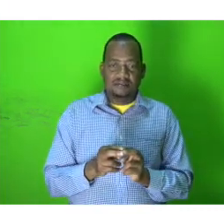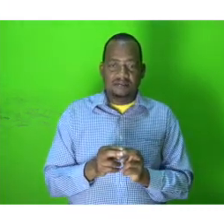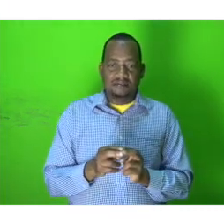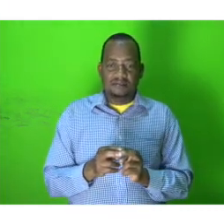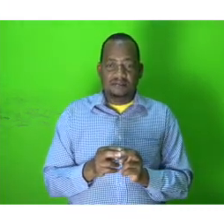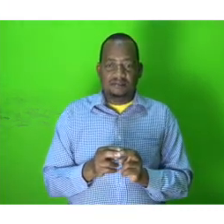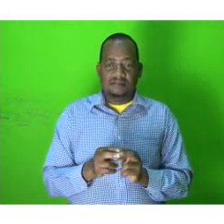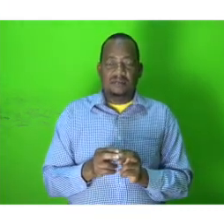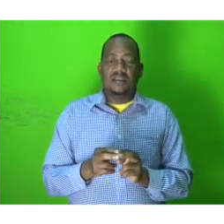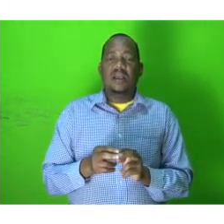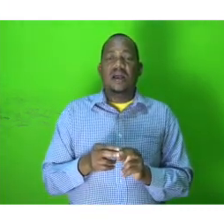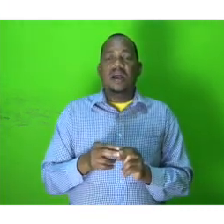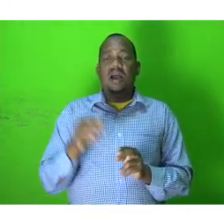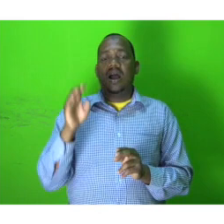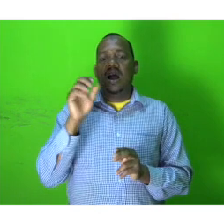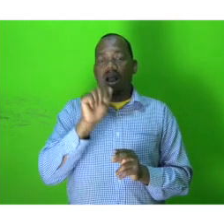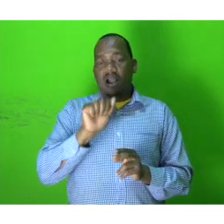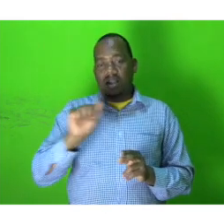Current